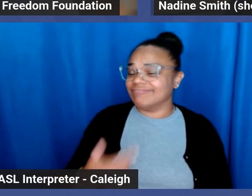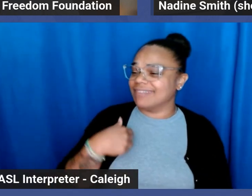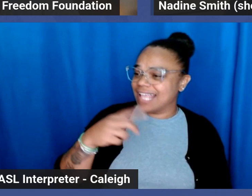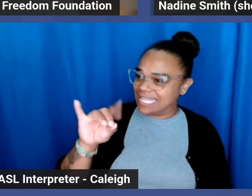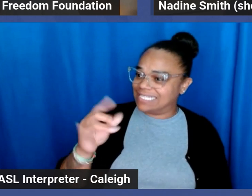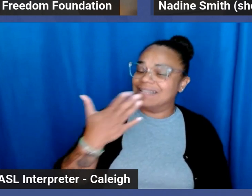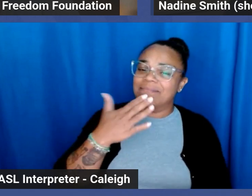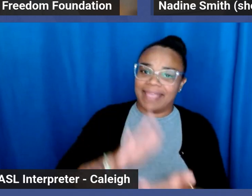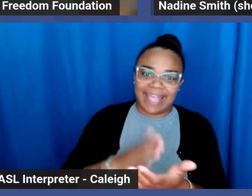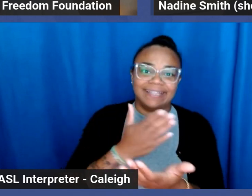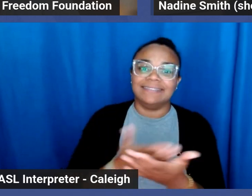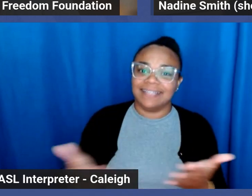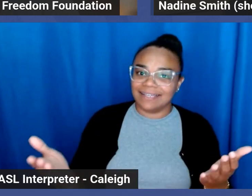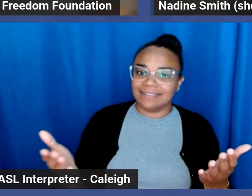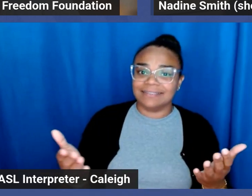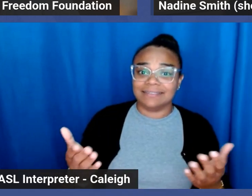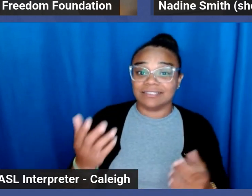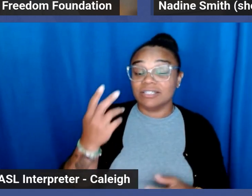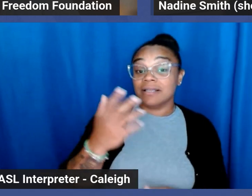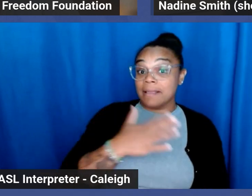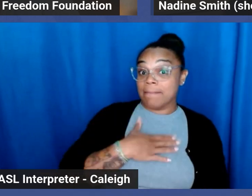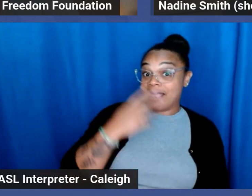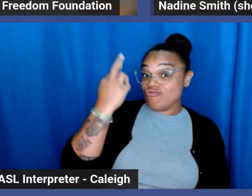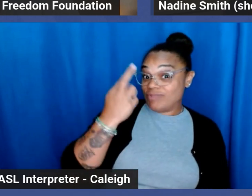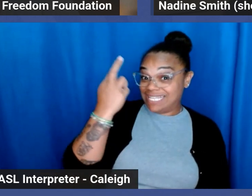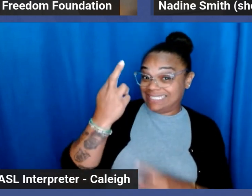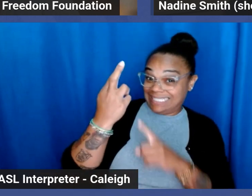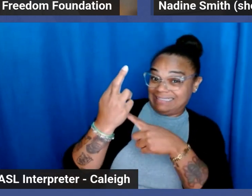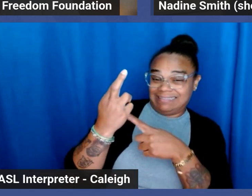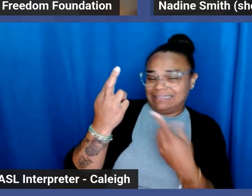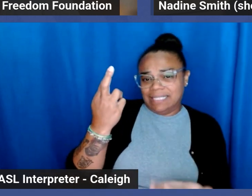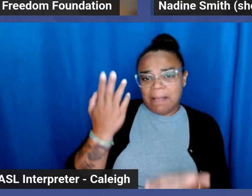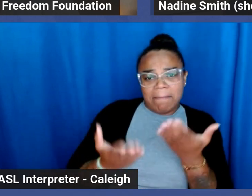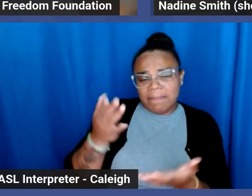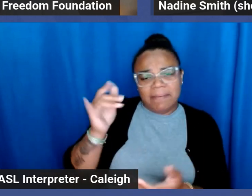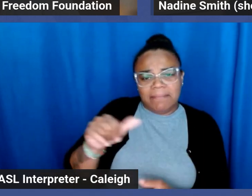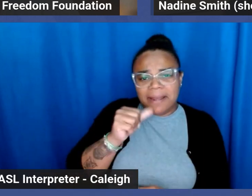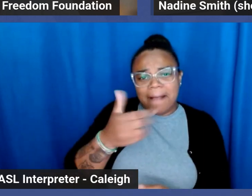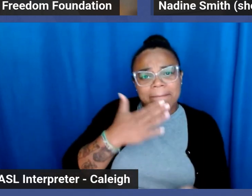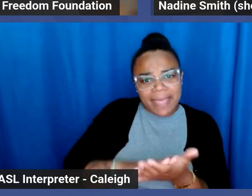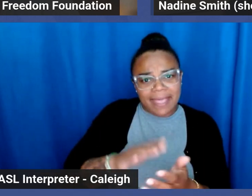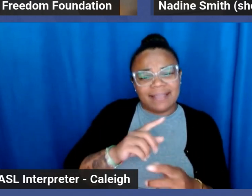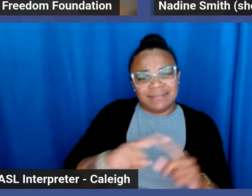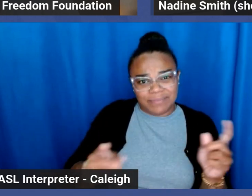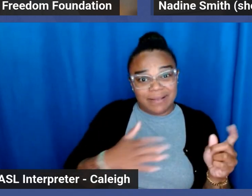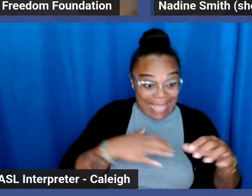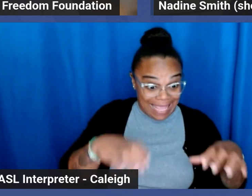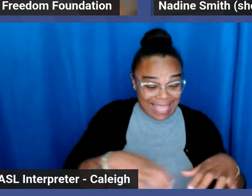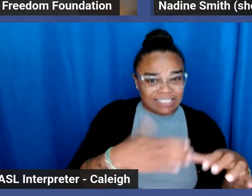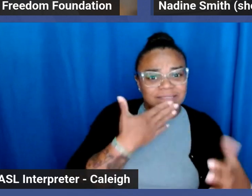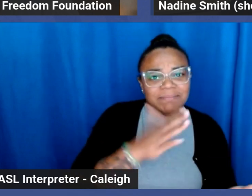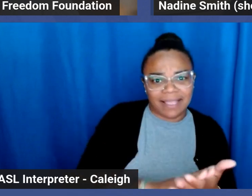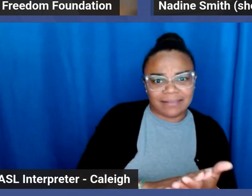for reasons that may not have been bad in and of themselves, but I can make amends for it. There's a way back.